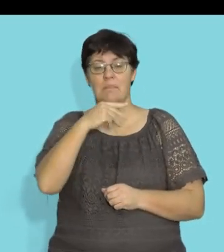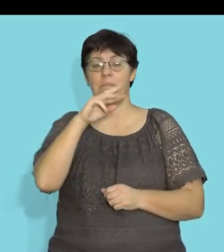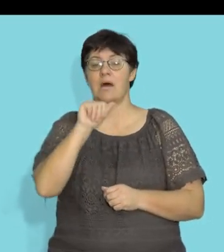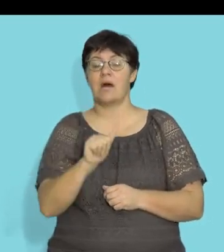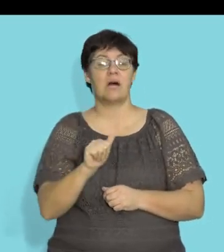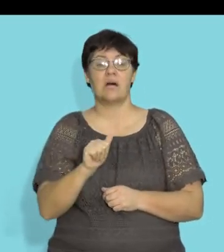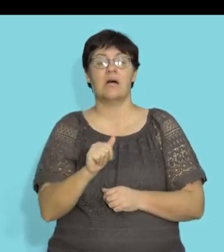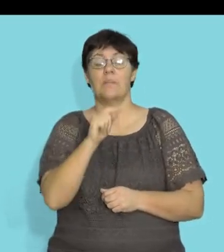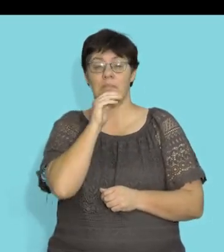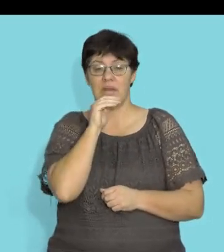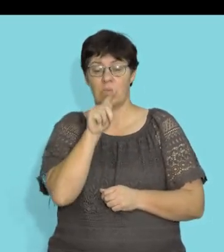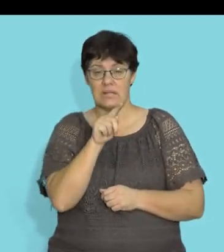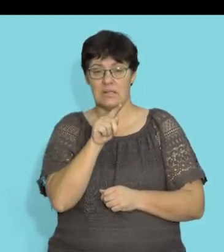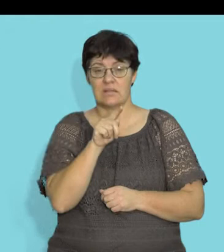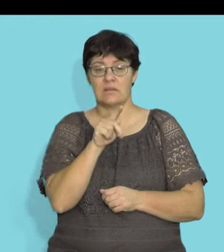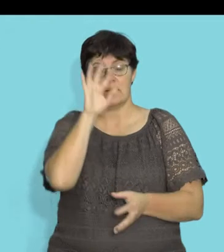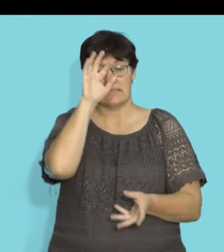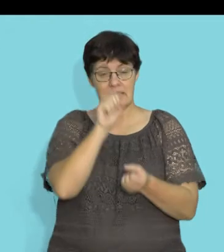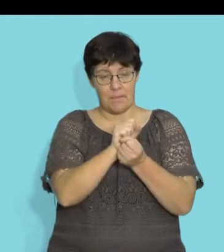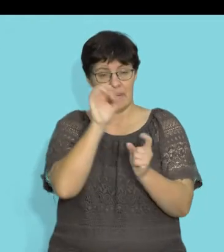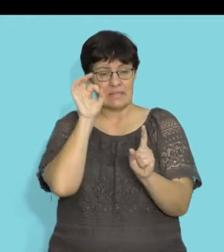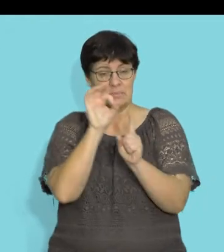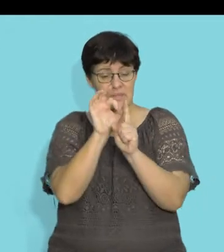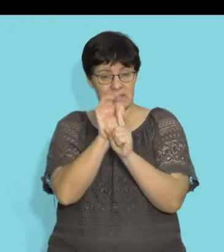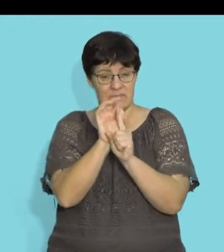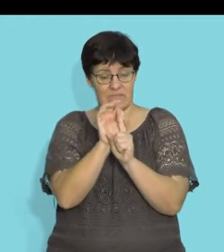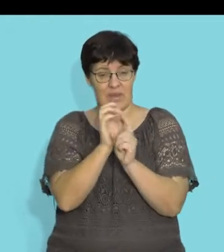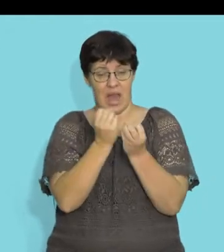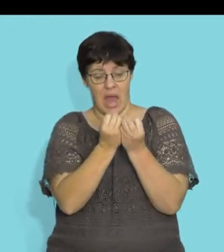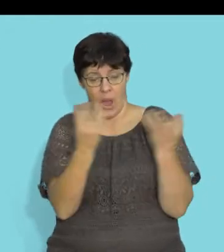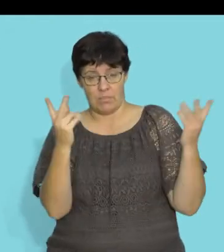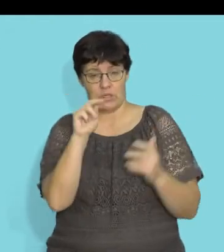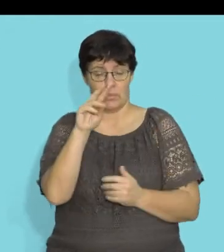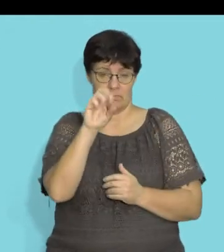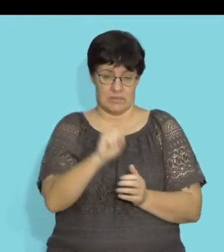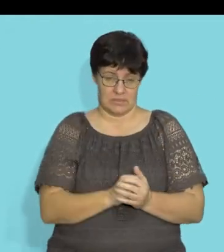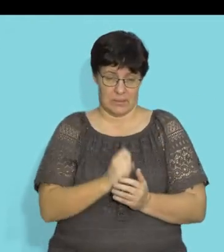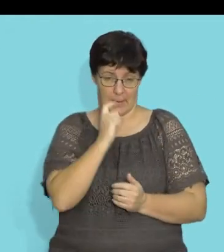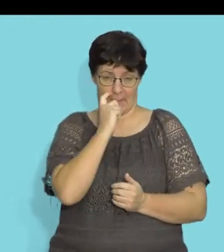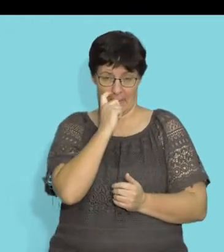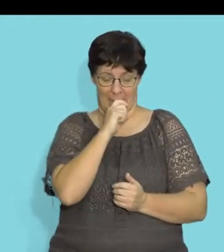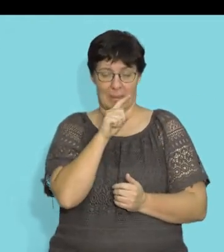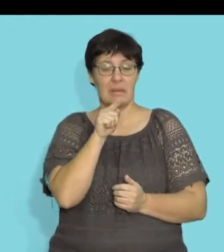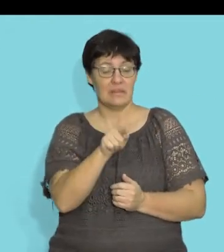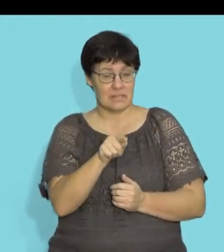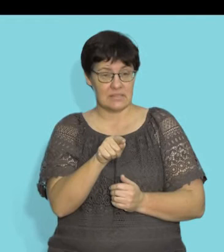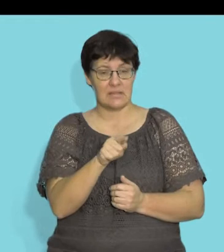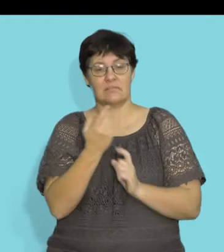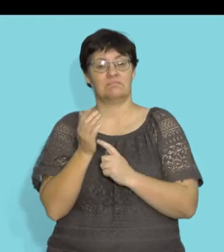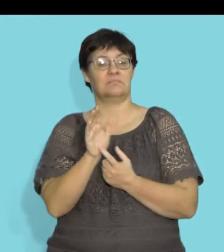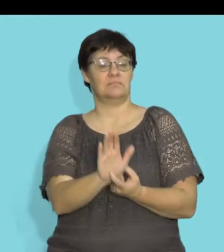sigma means that it is a sum of a specific amount of terms. So this sigma